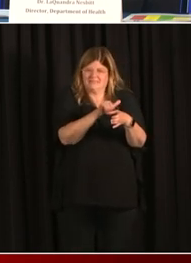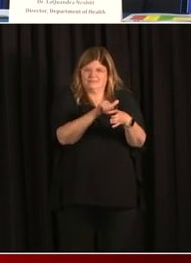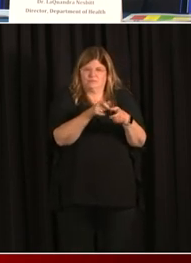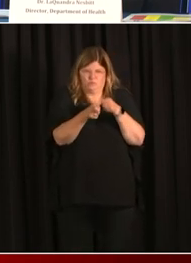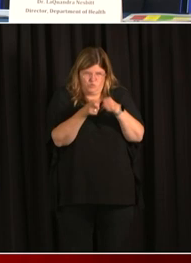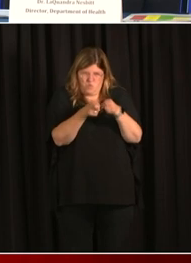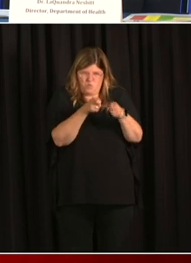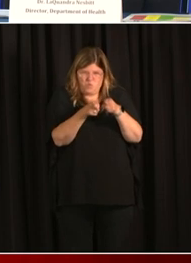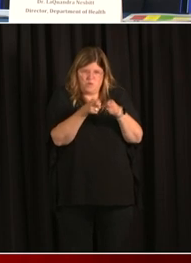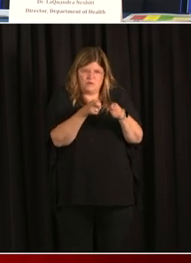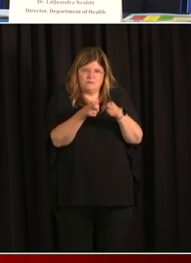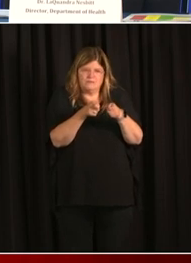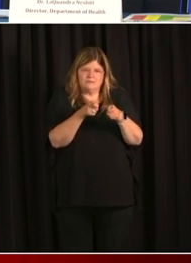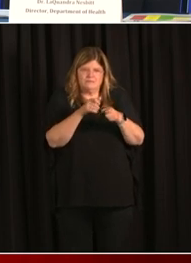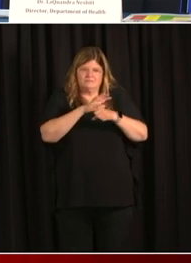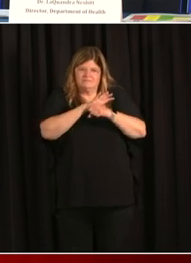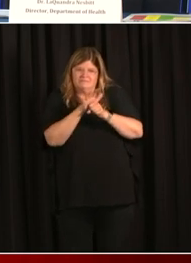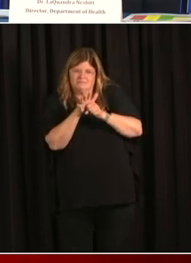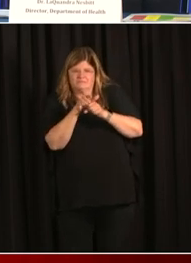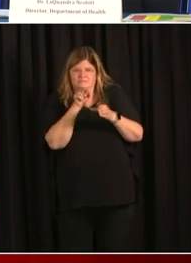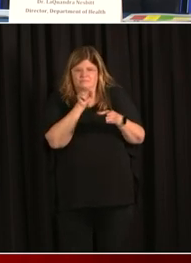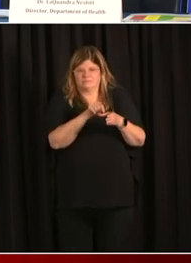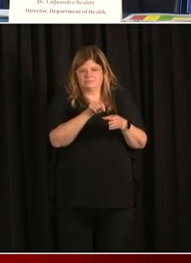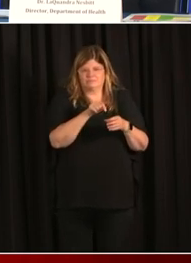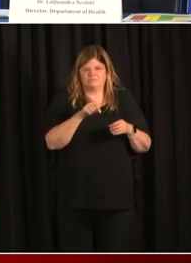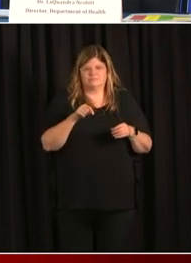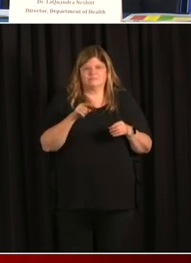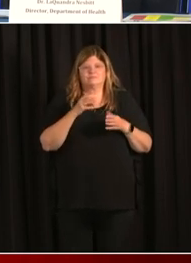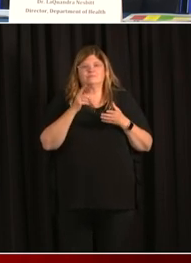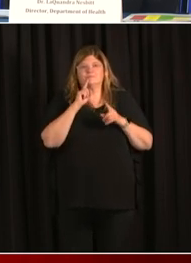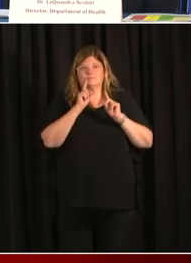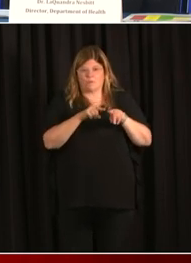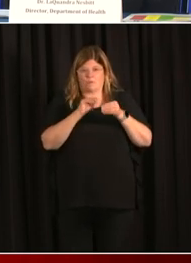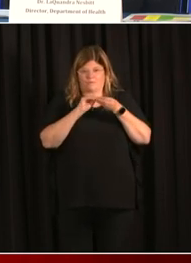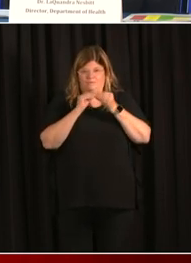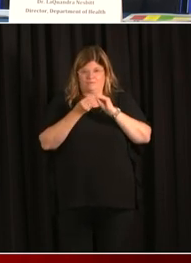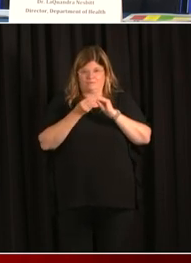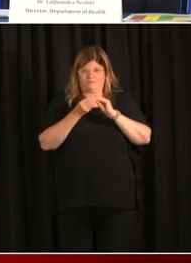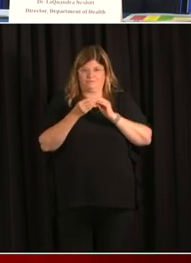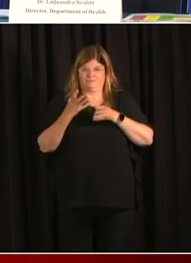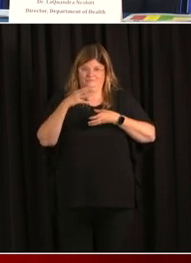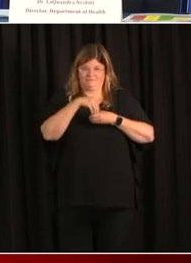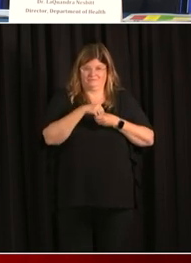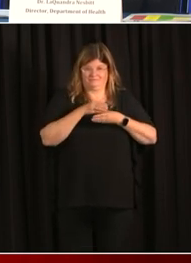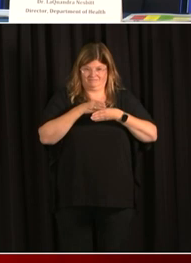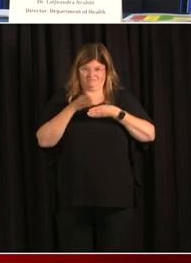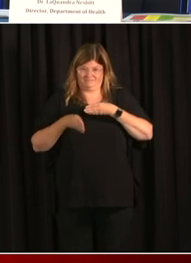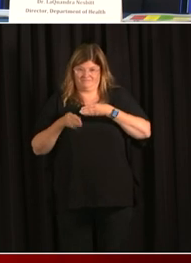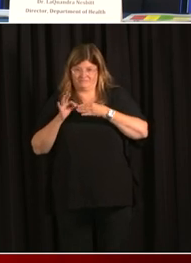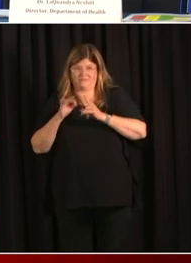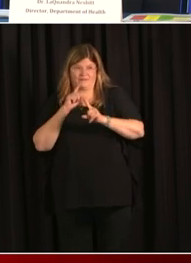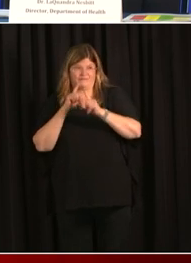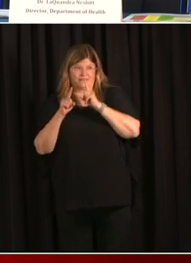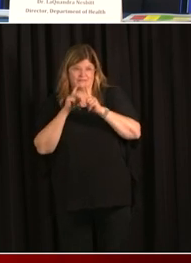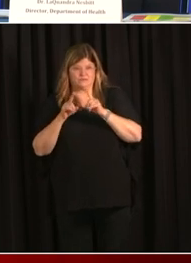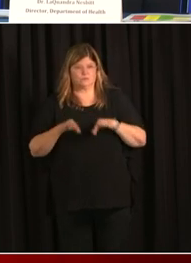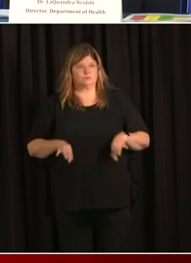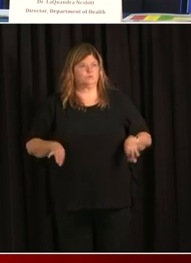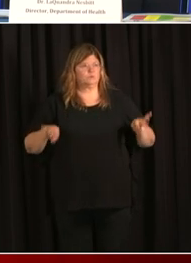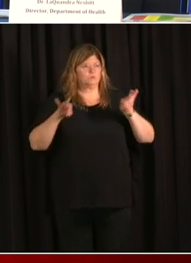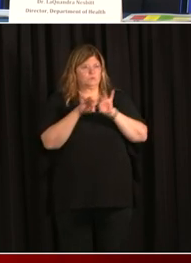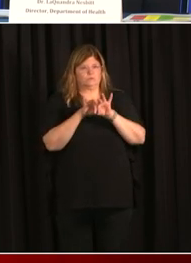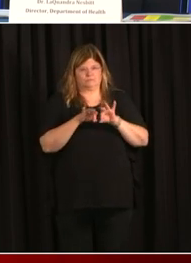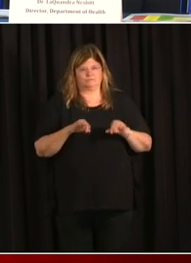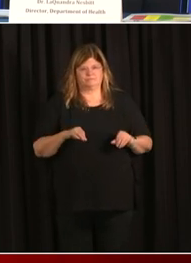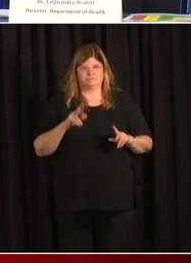that metric will be reported. We also, as part of completing the interview, what's critically essential is whether